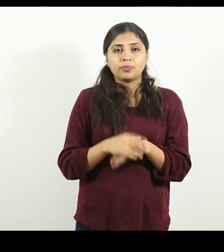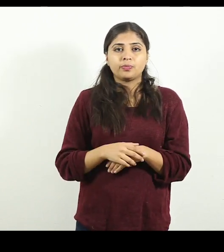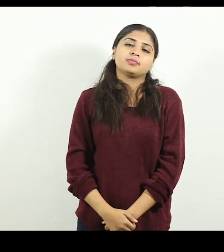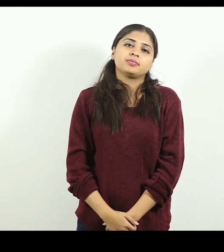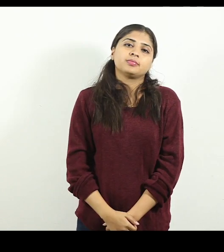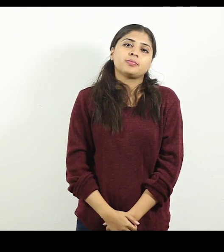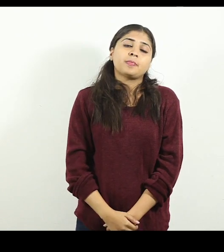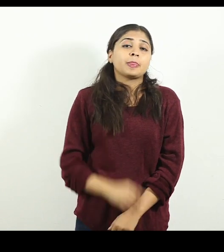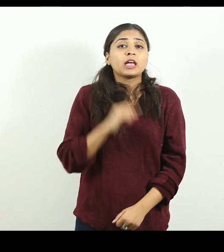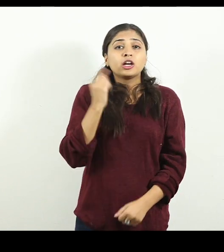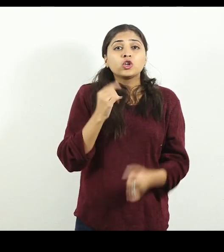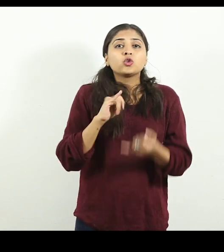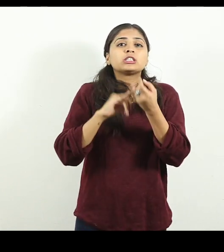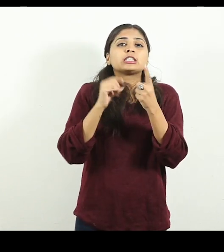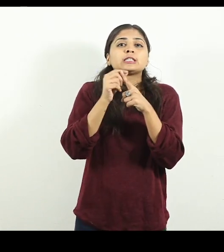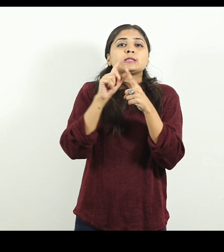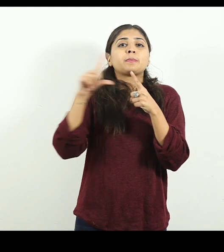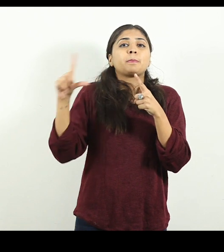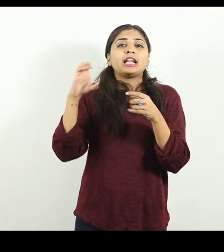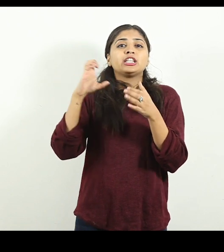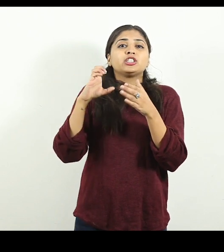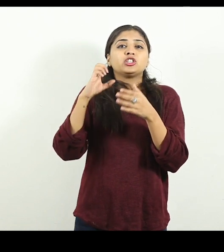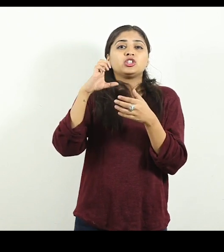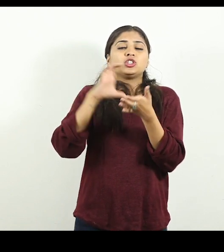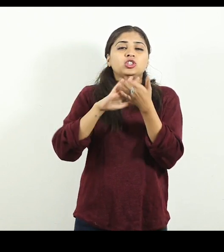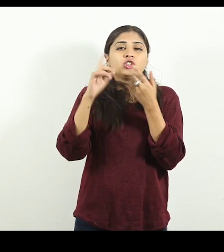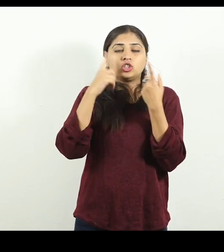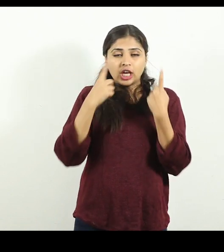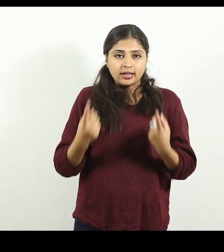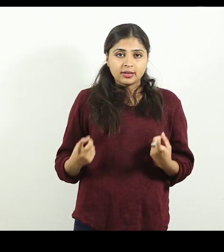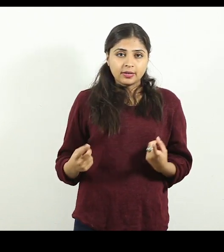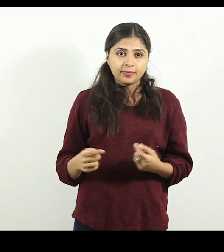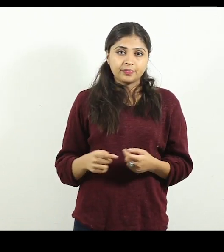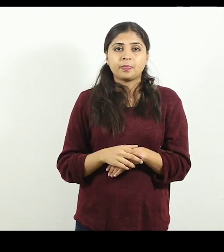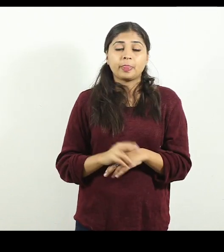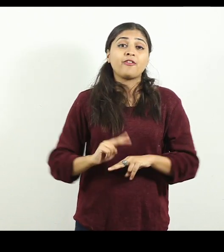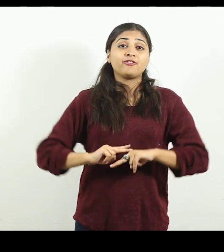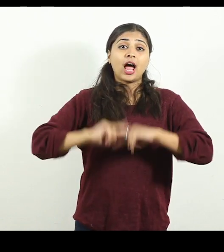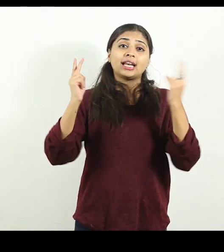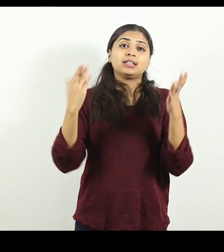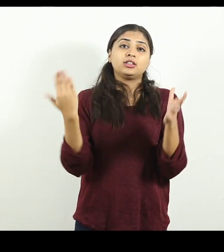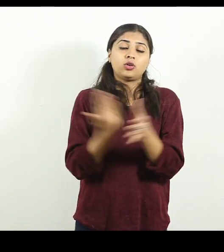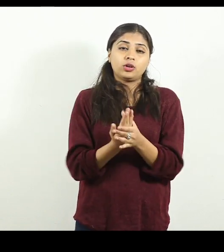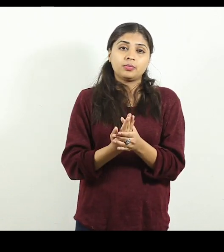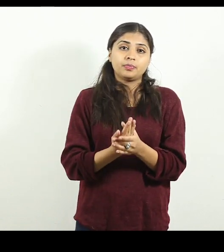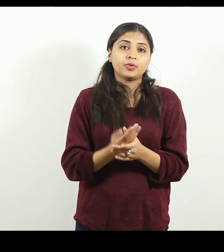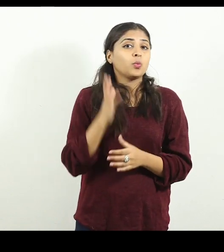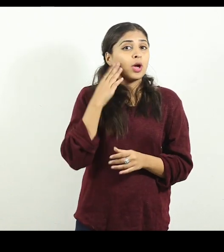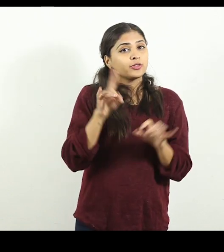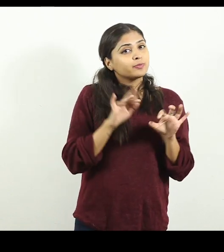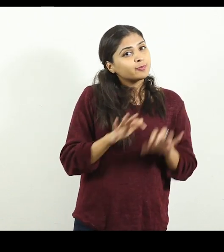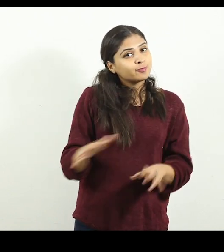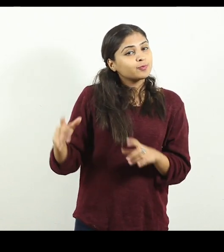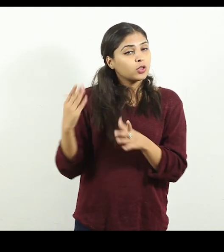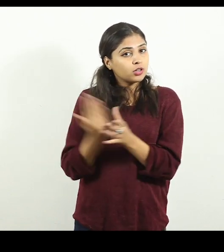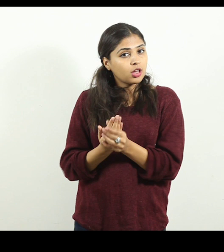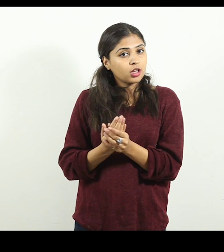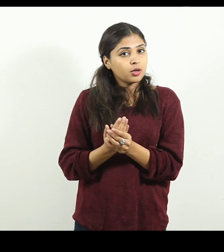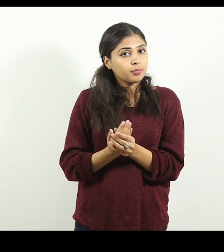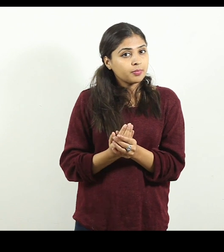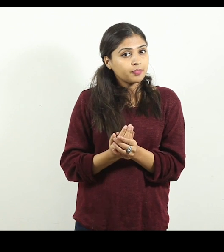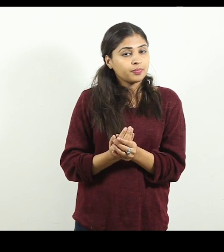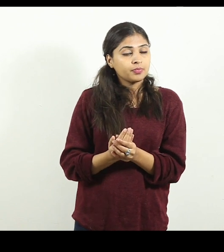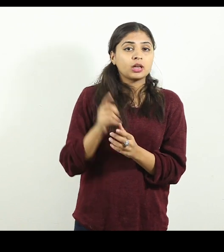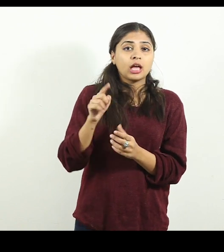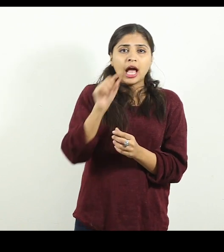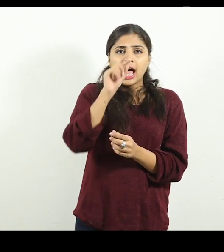Using the spell check feature. As you type your document, red wavy line will appear under any word